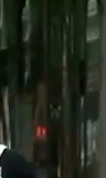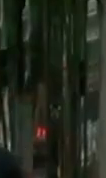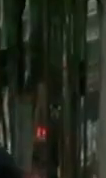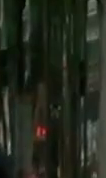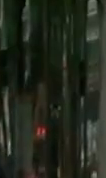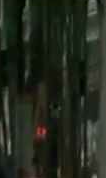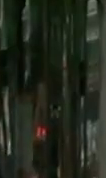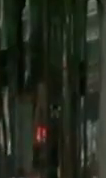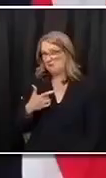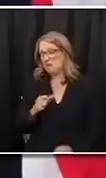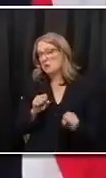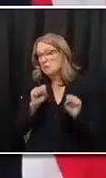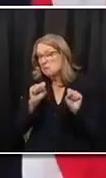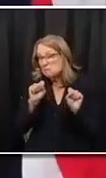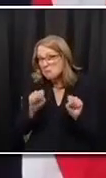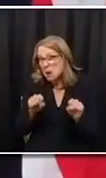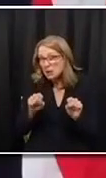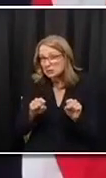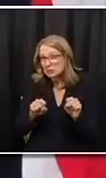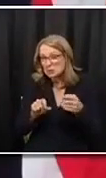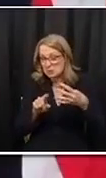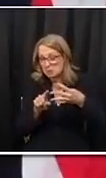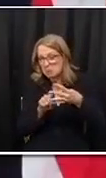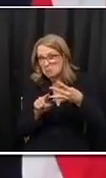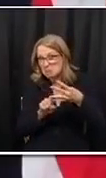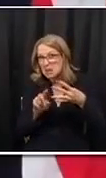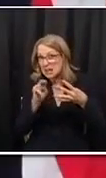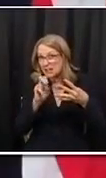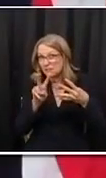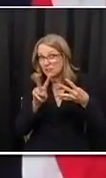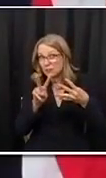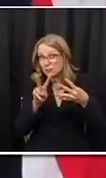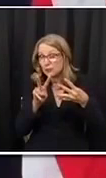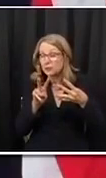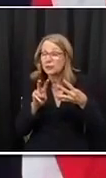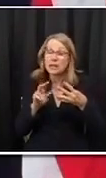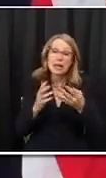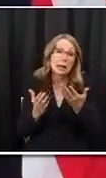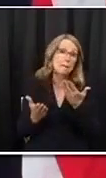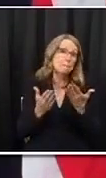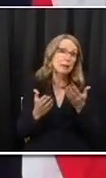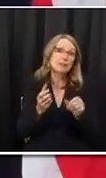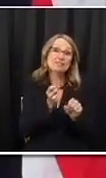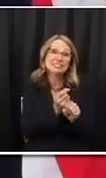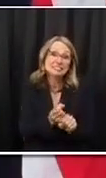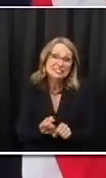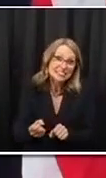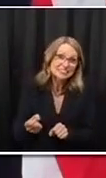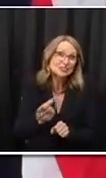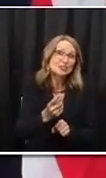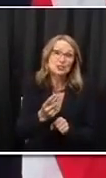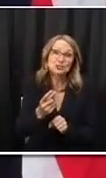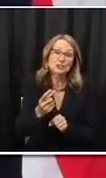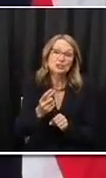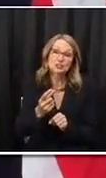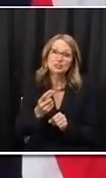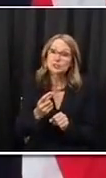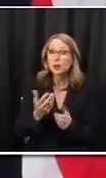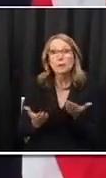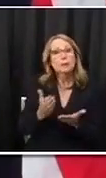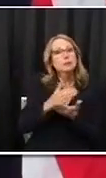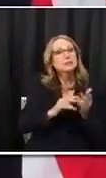to it. Even after the dosage is available, hopefully, early next year for widespread, many of them require 2 doses